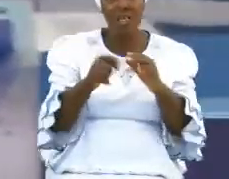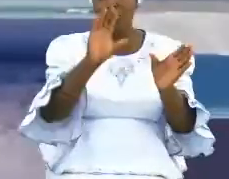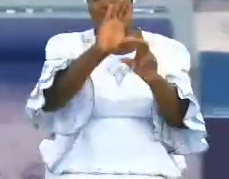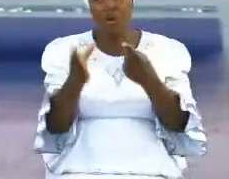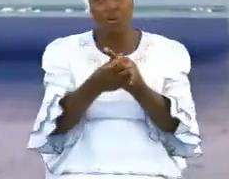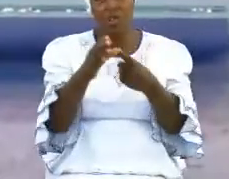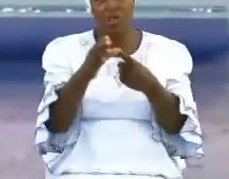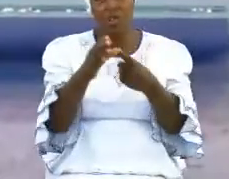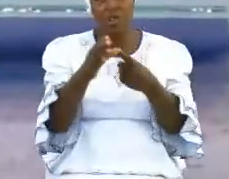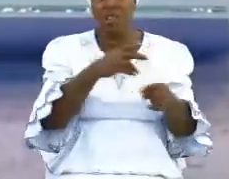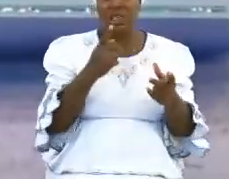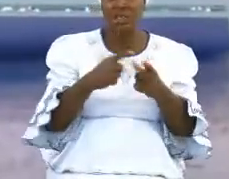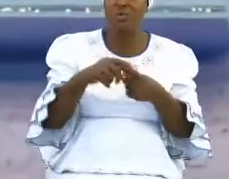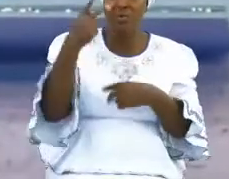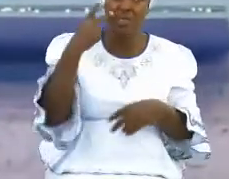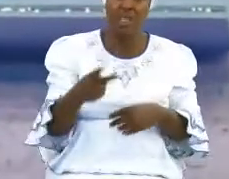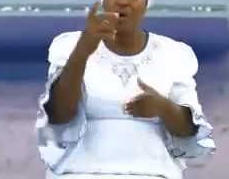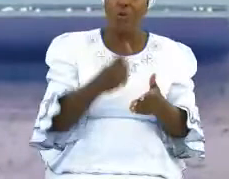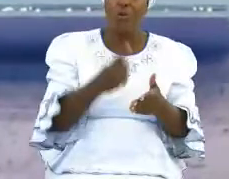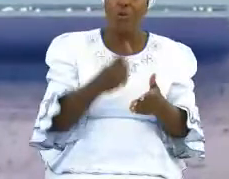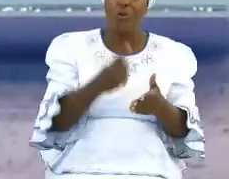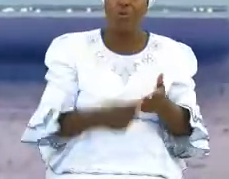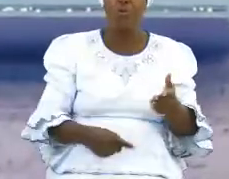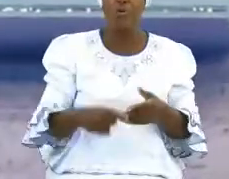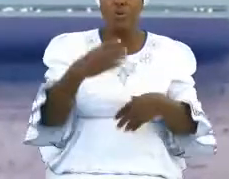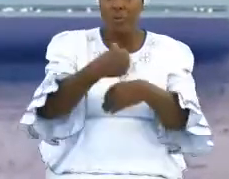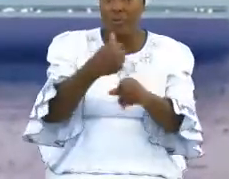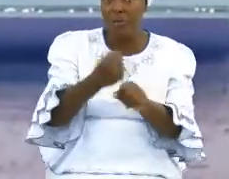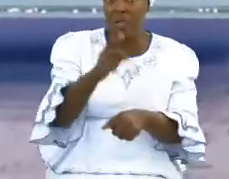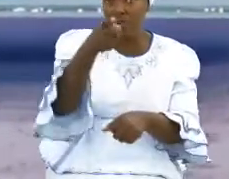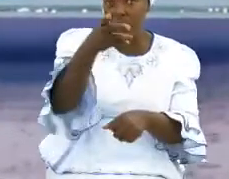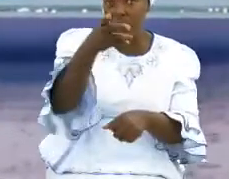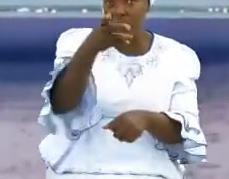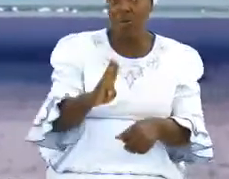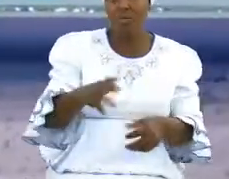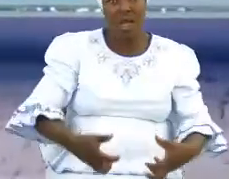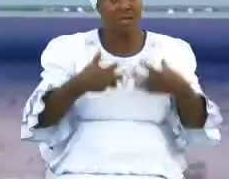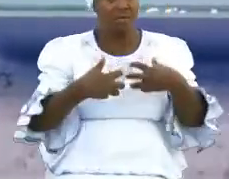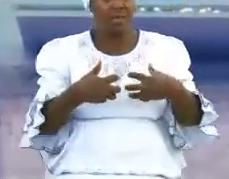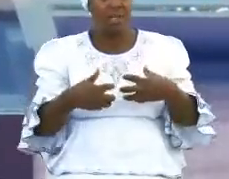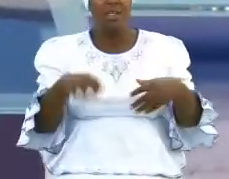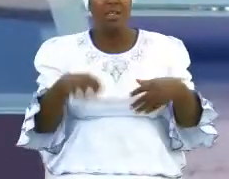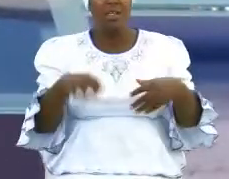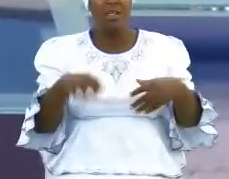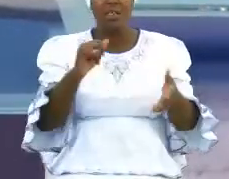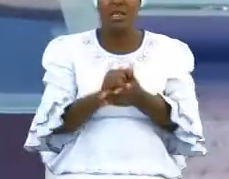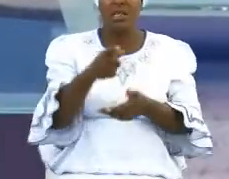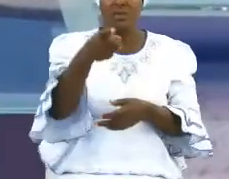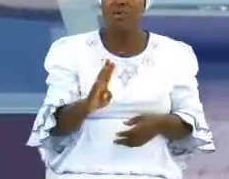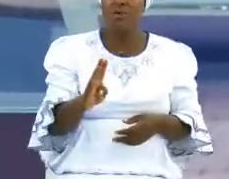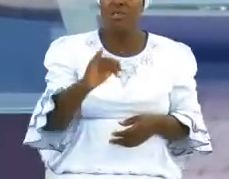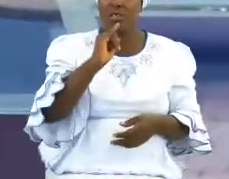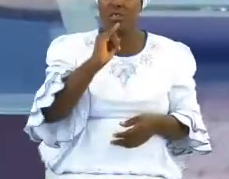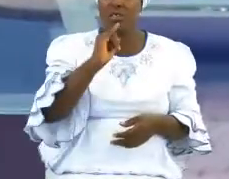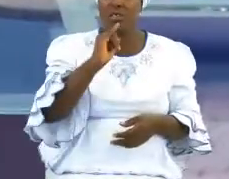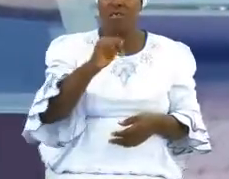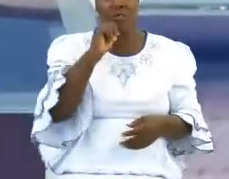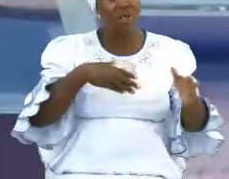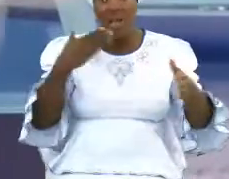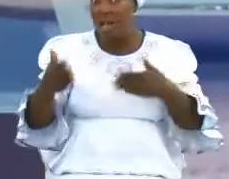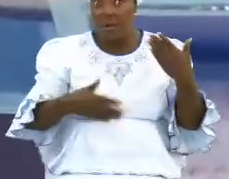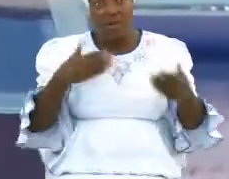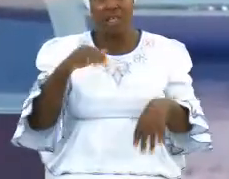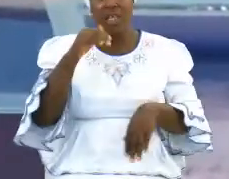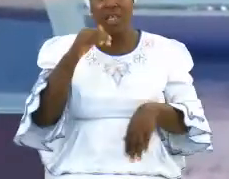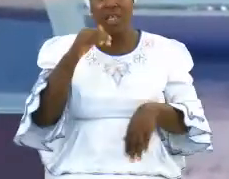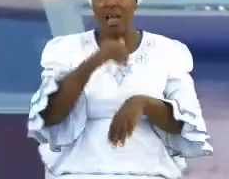to see what makes God angry. That God is angry at the